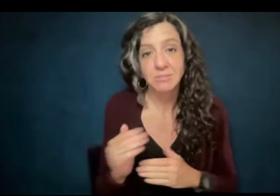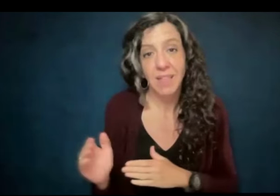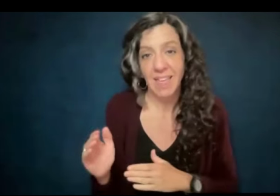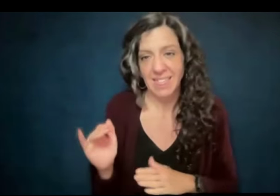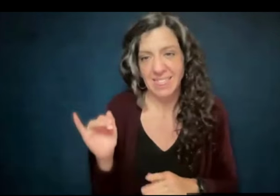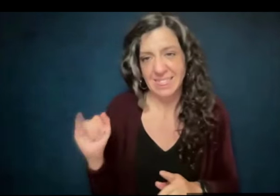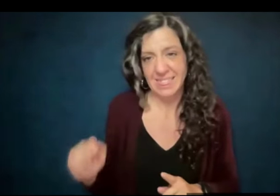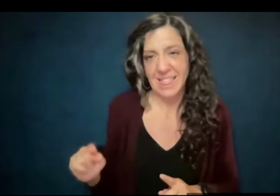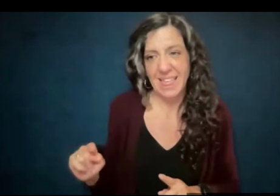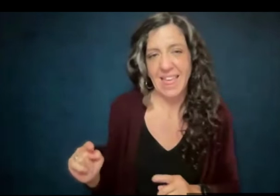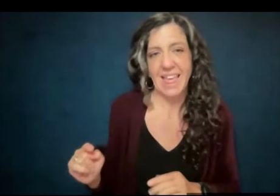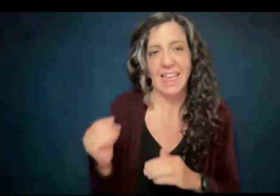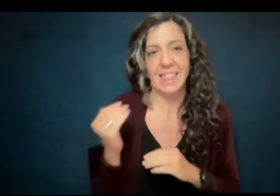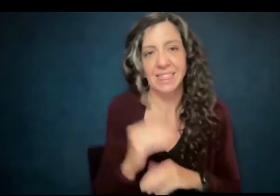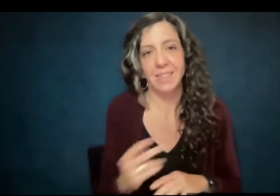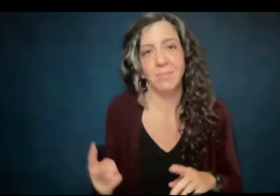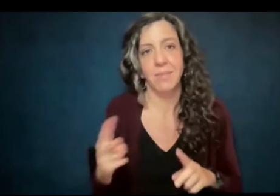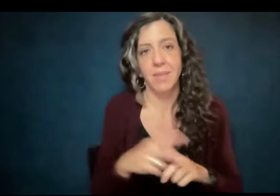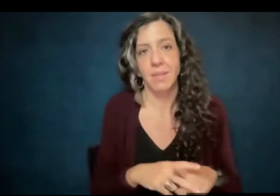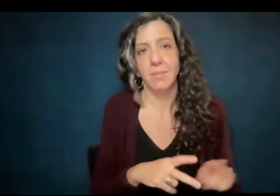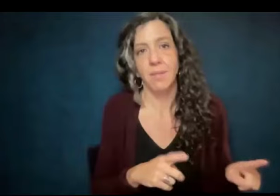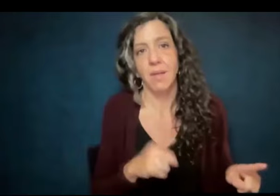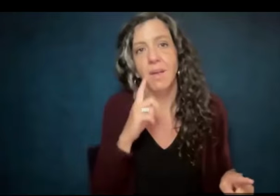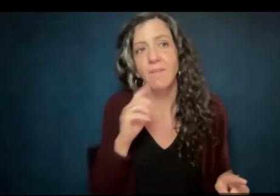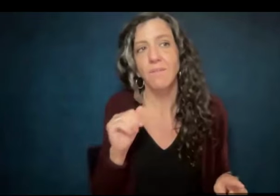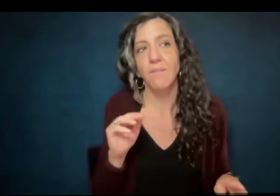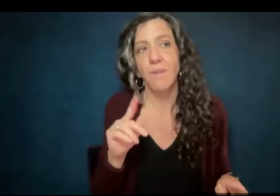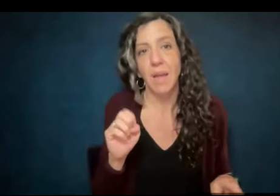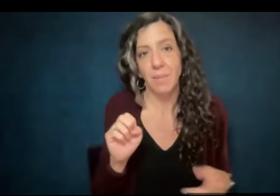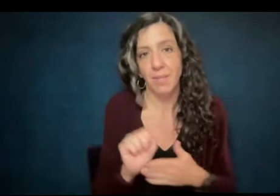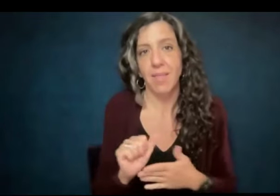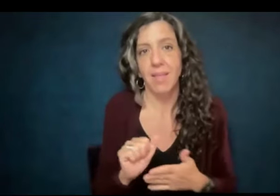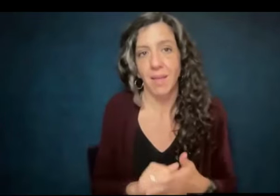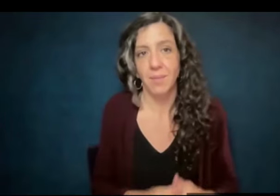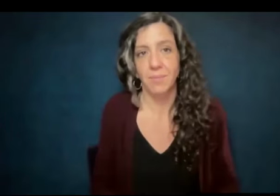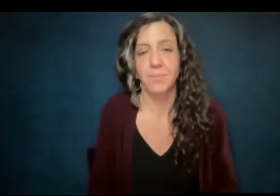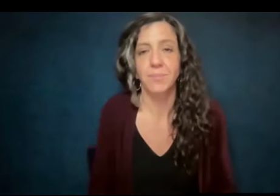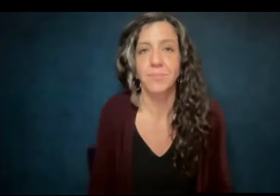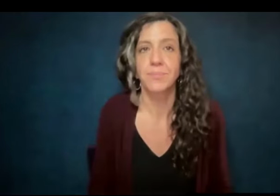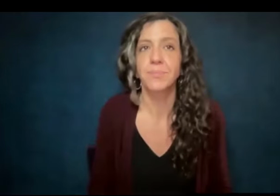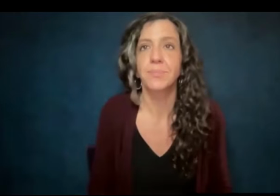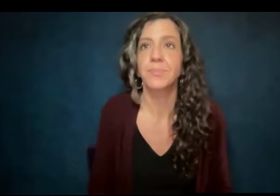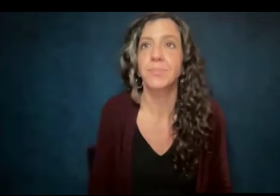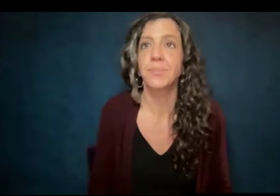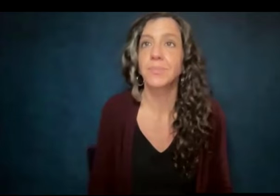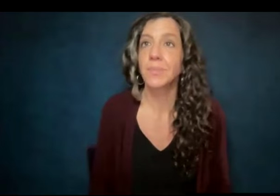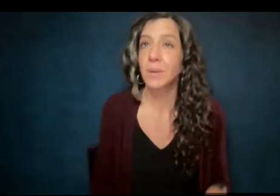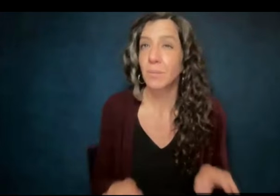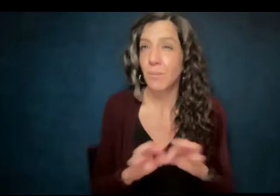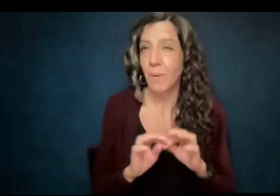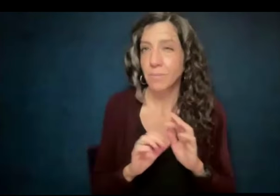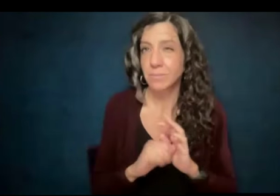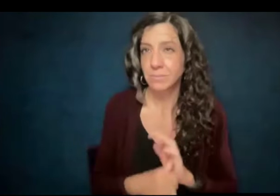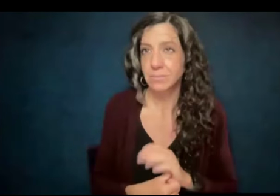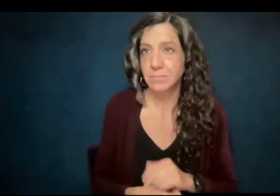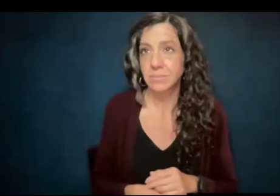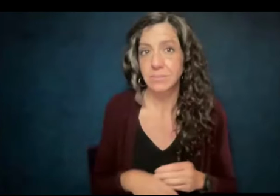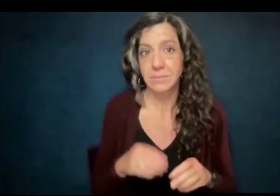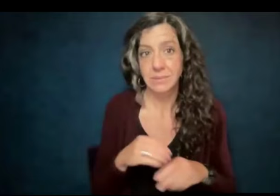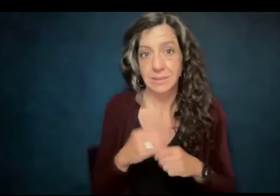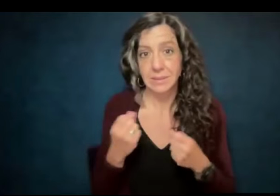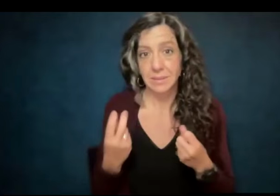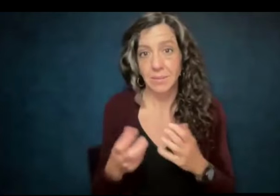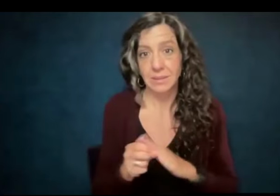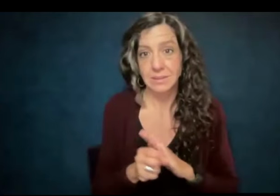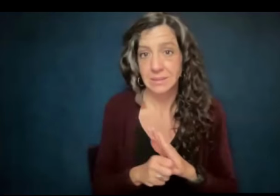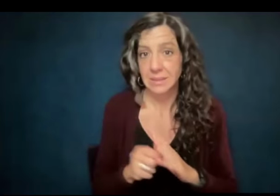is also the limit for your ABLE accounts. One thing to note is that in many states, if an ABLE